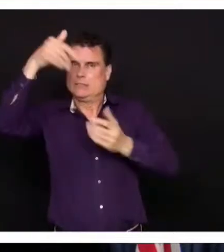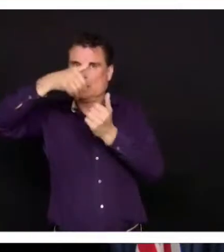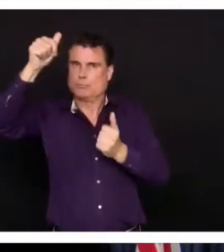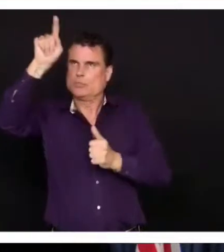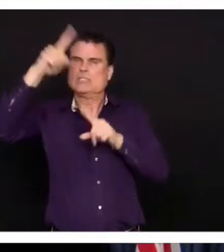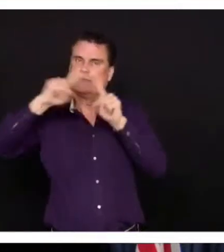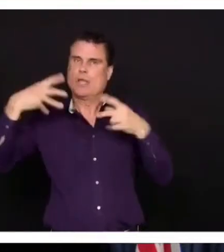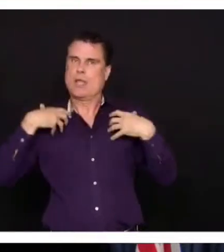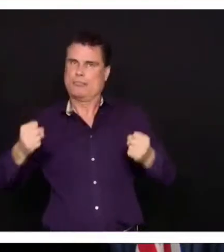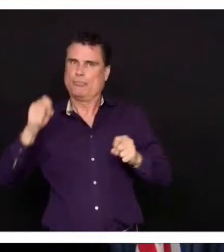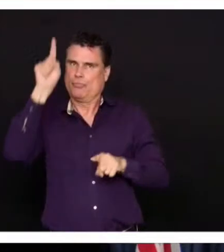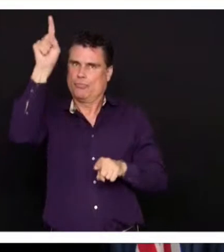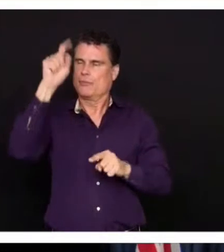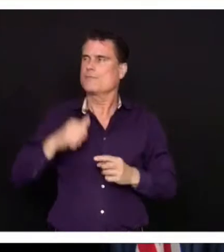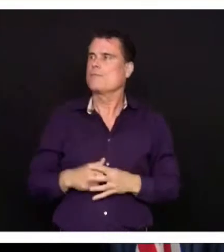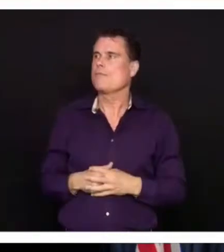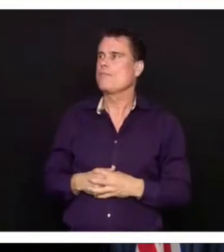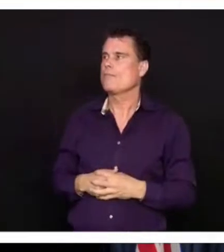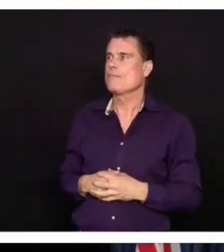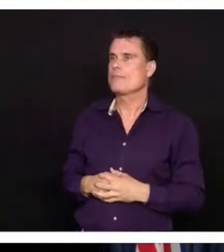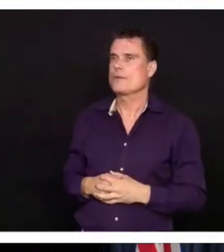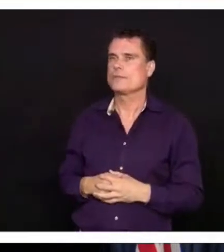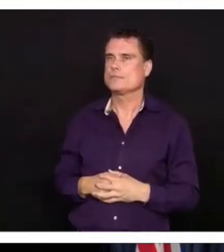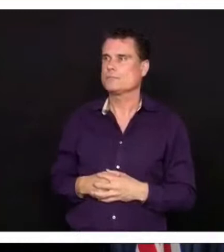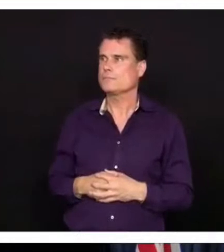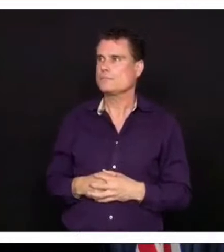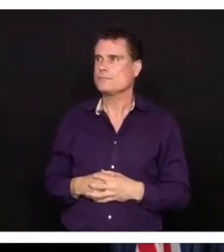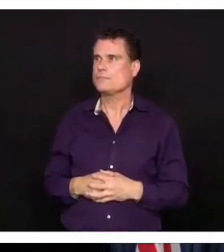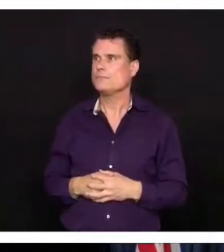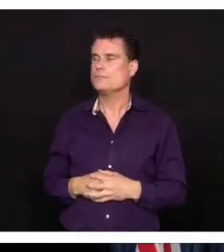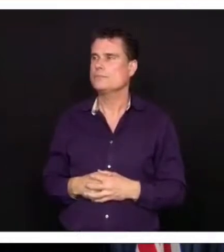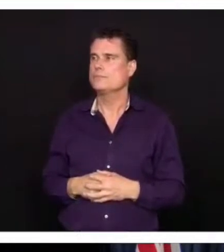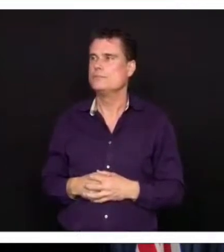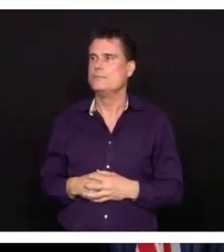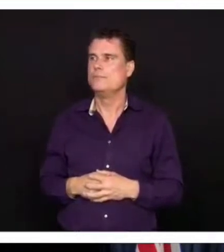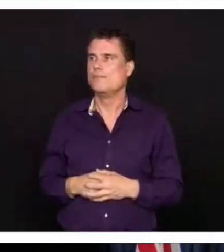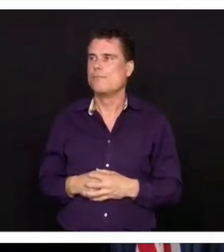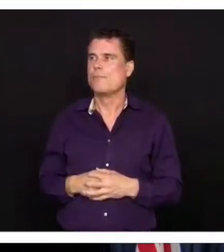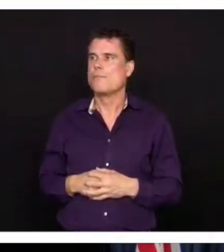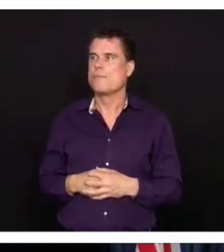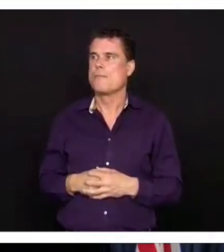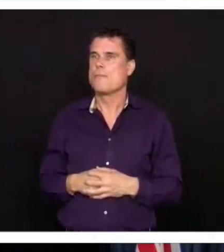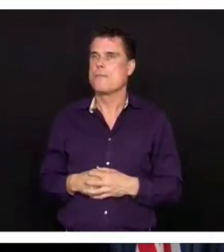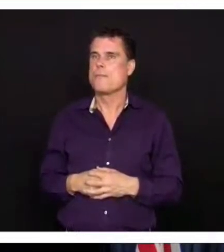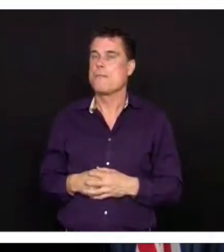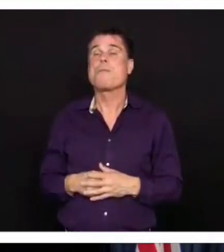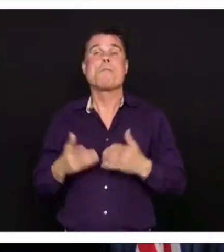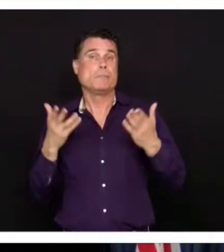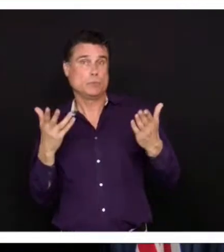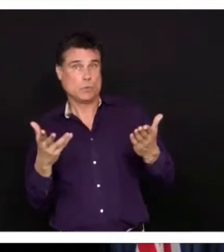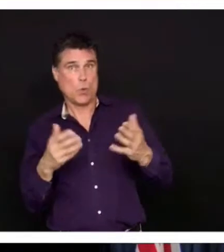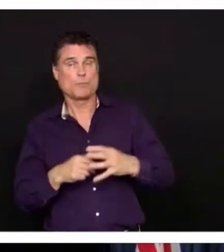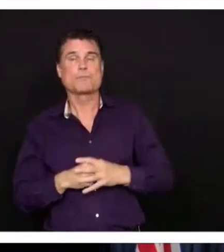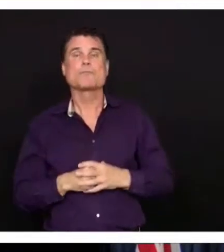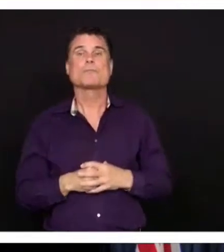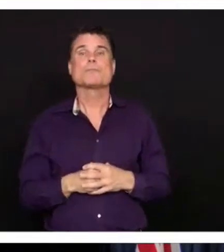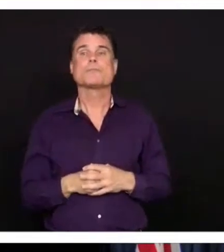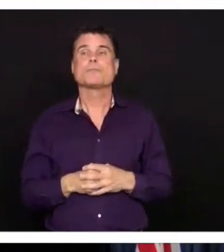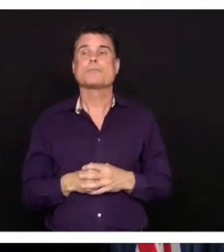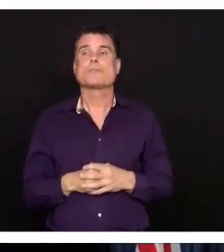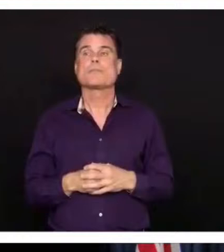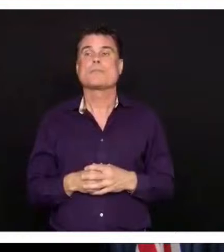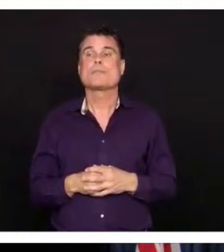and articulated specific available critical care beds, as well as potential surge beds in other spaces within sites. Surge